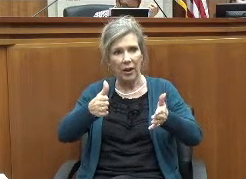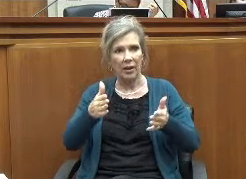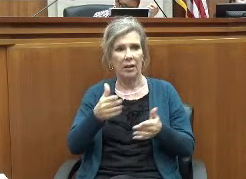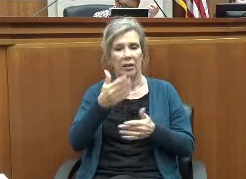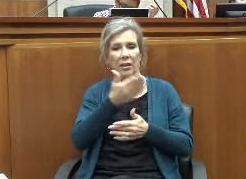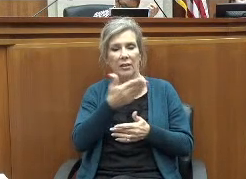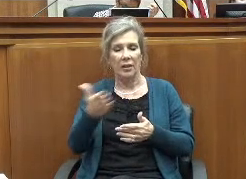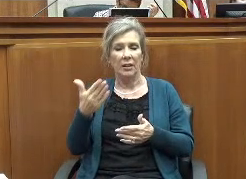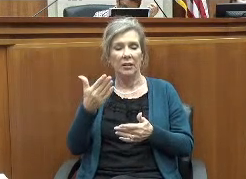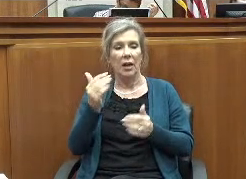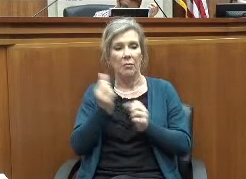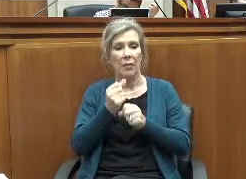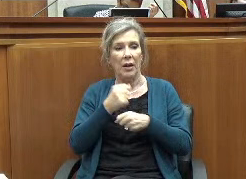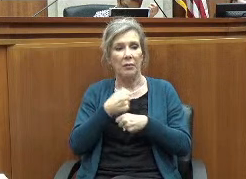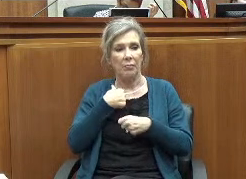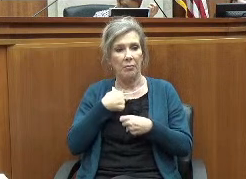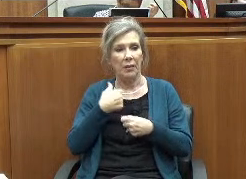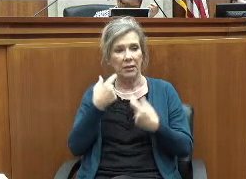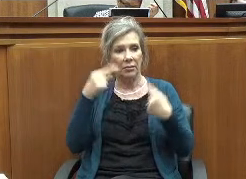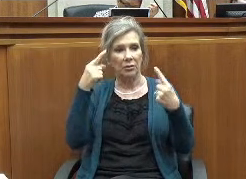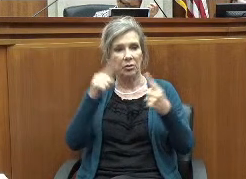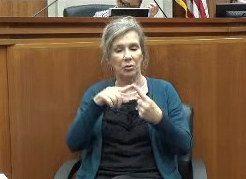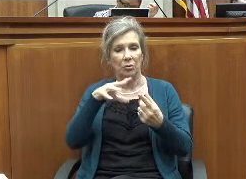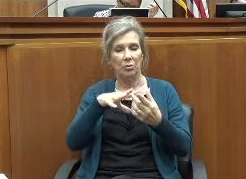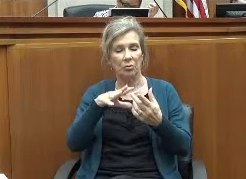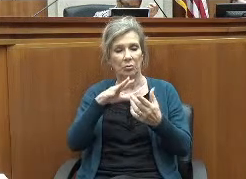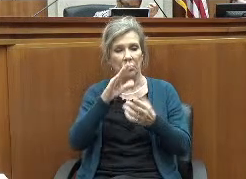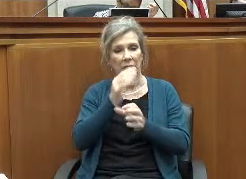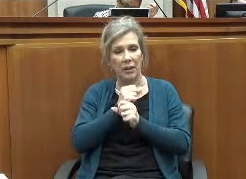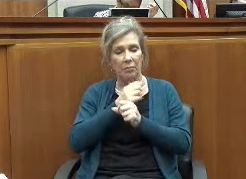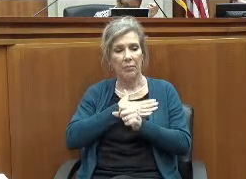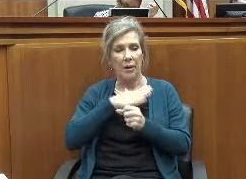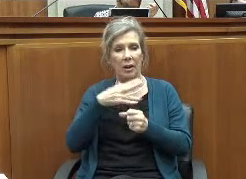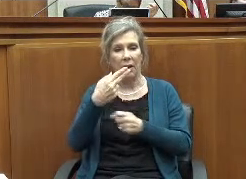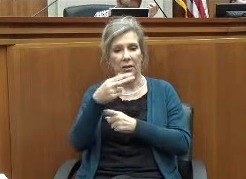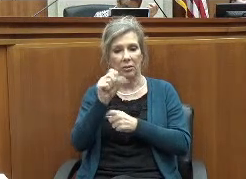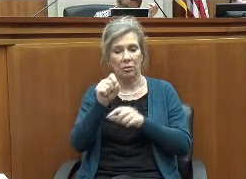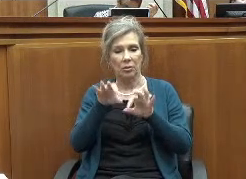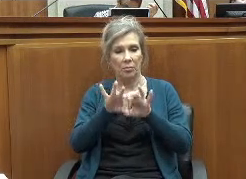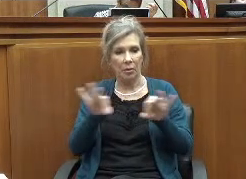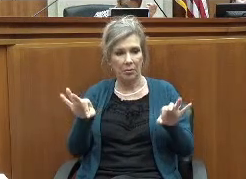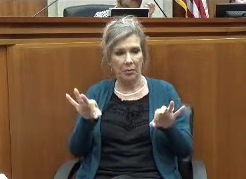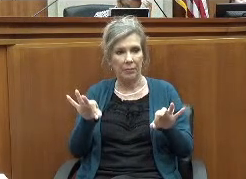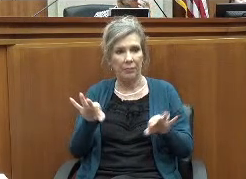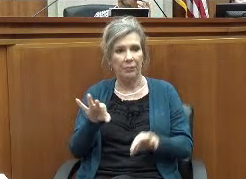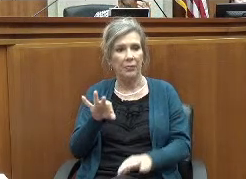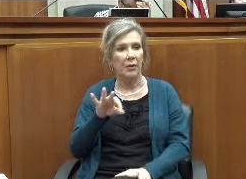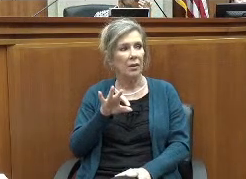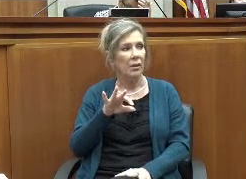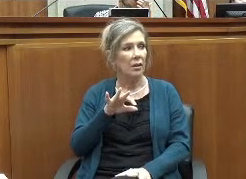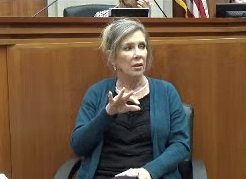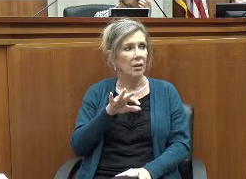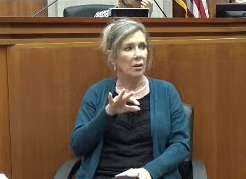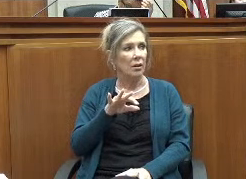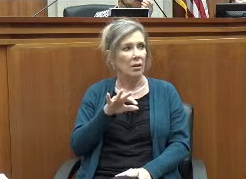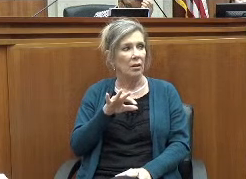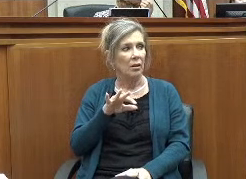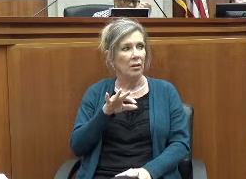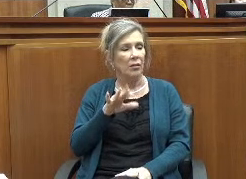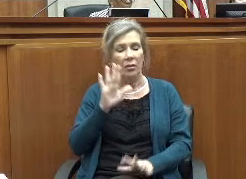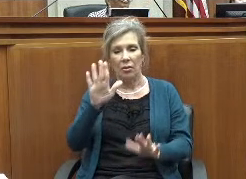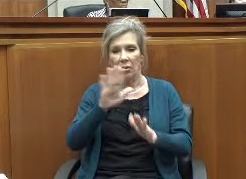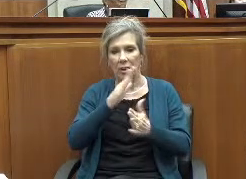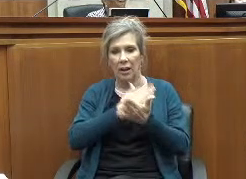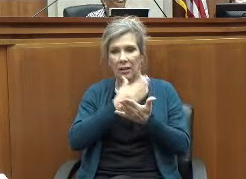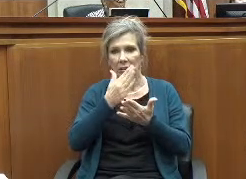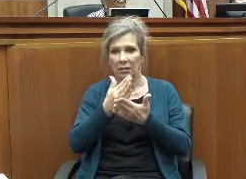successful in earning my high school diploma. Pearson lessons are excellent in the